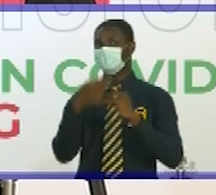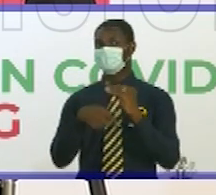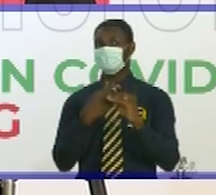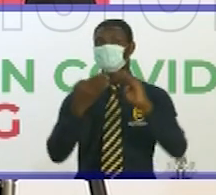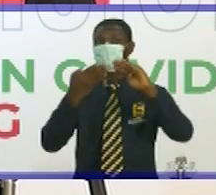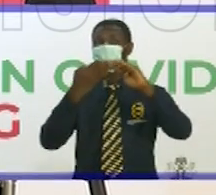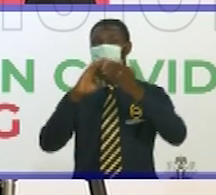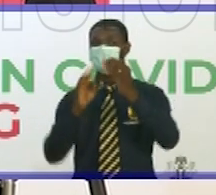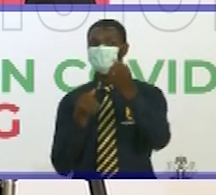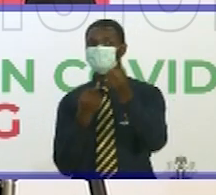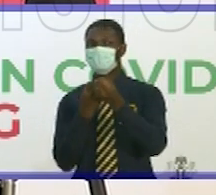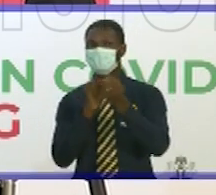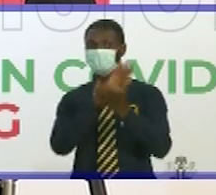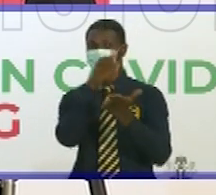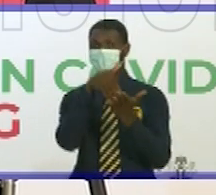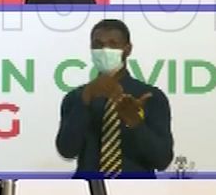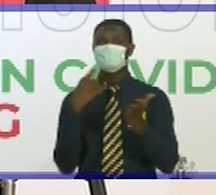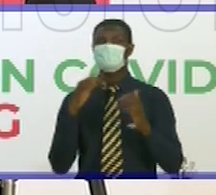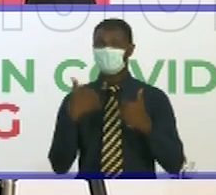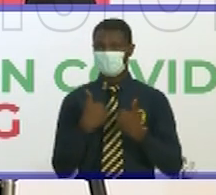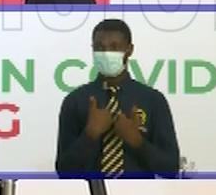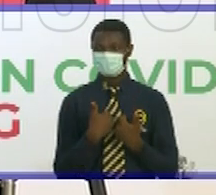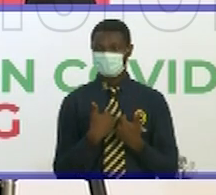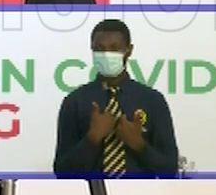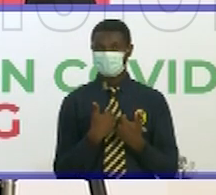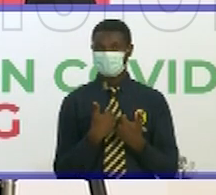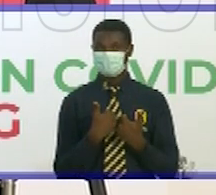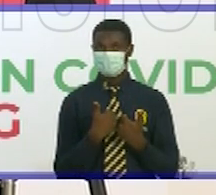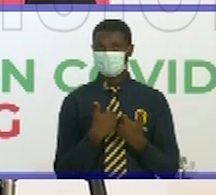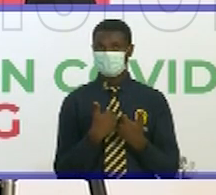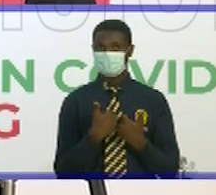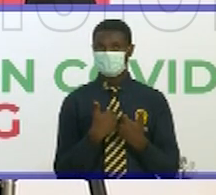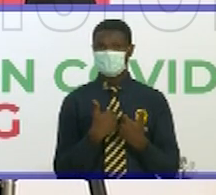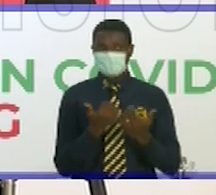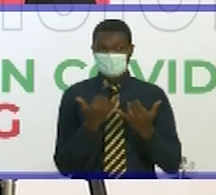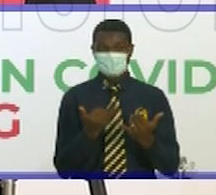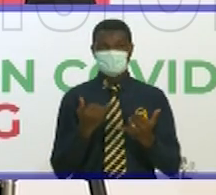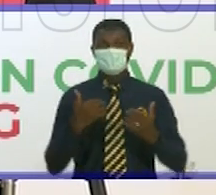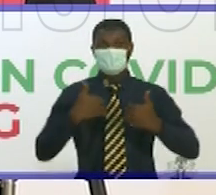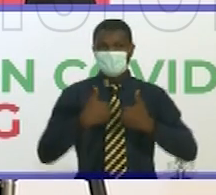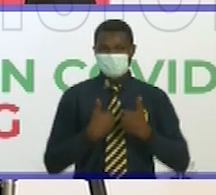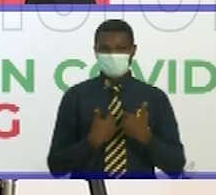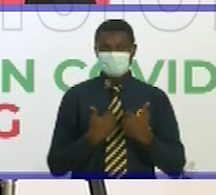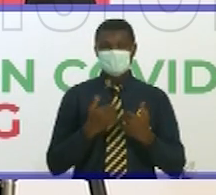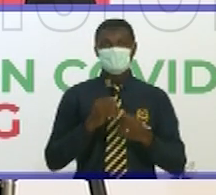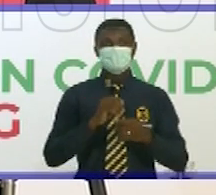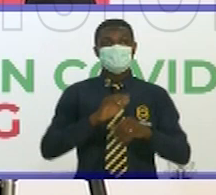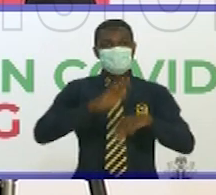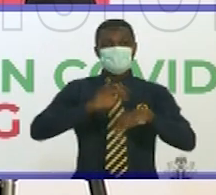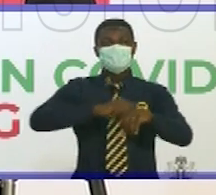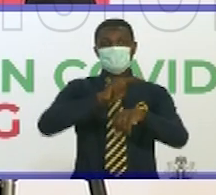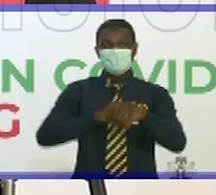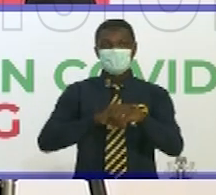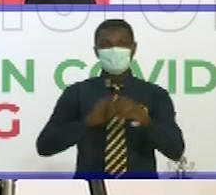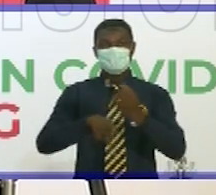community support centers, so we have a proposal which is currently based on the National Primary Healthcare Development